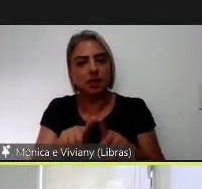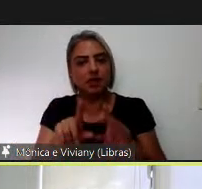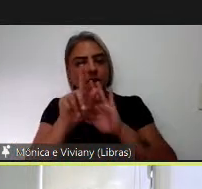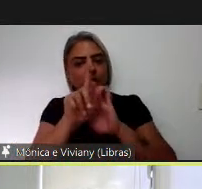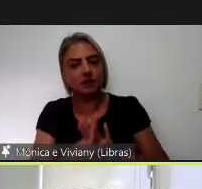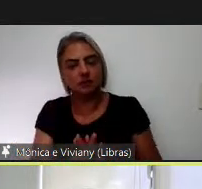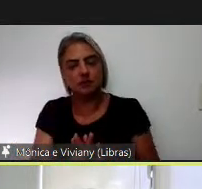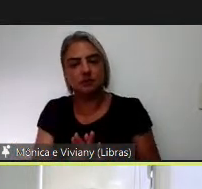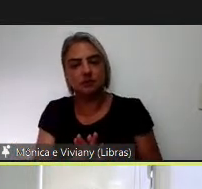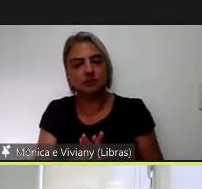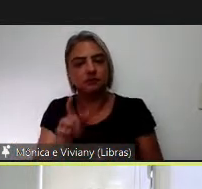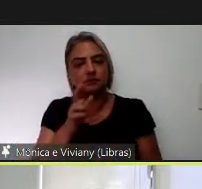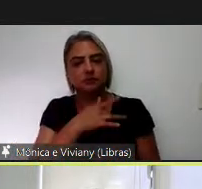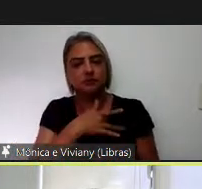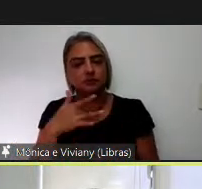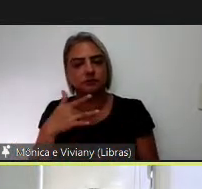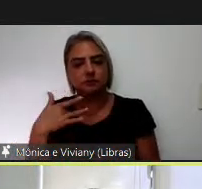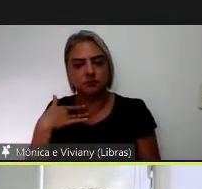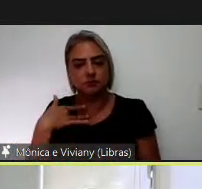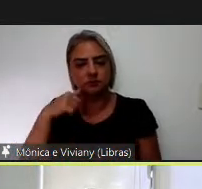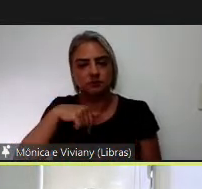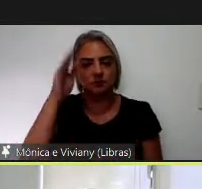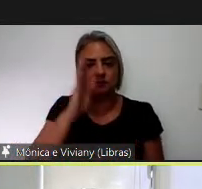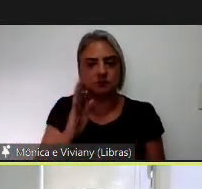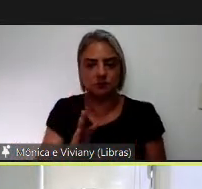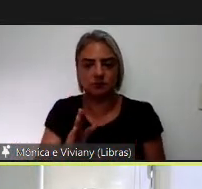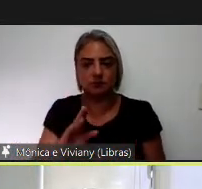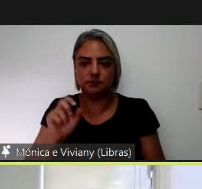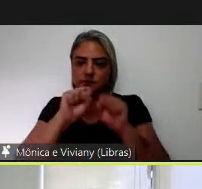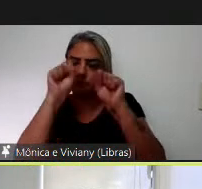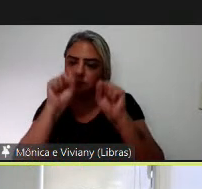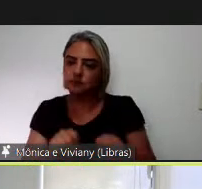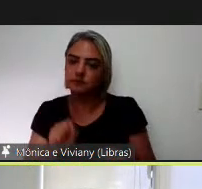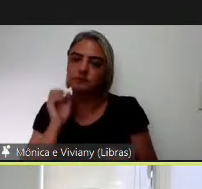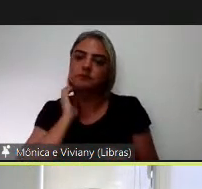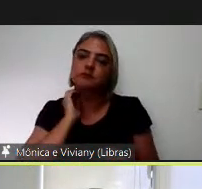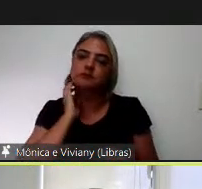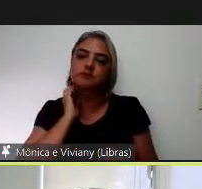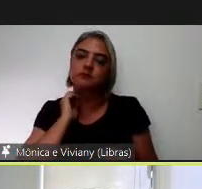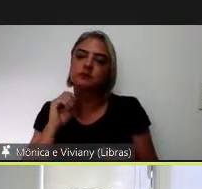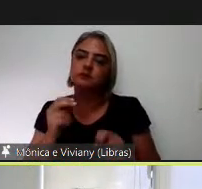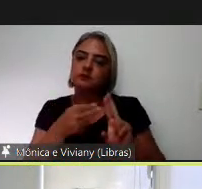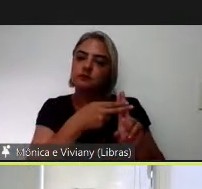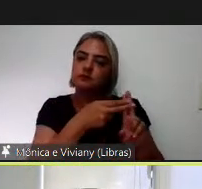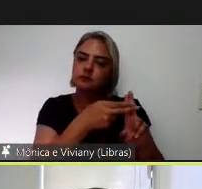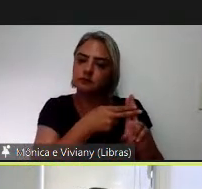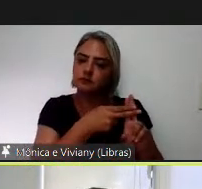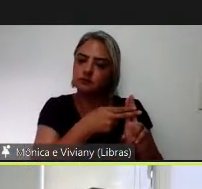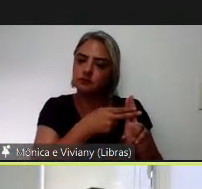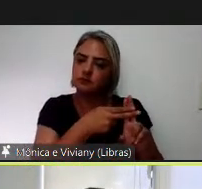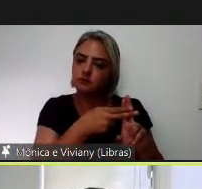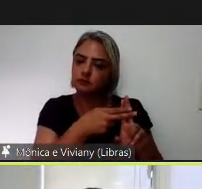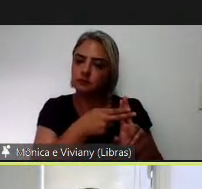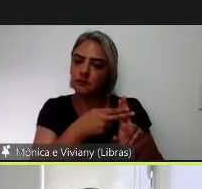reminding that this management of health in Brazil, which is a